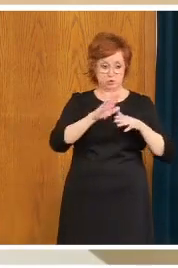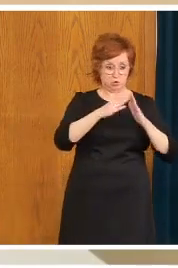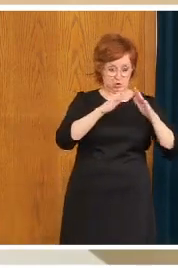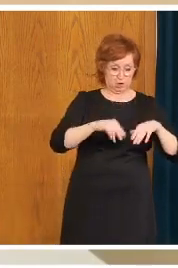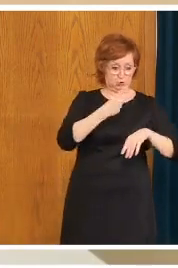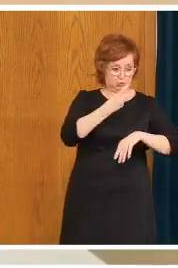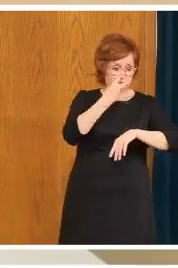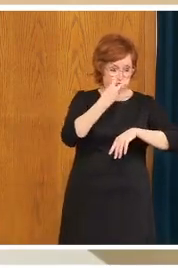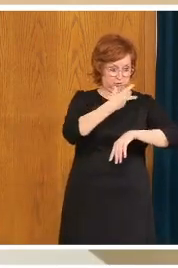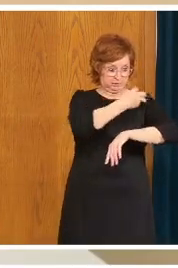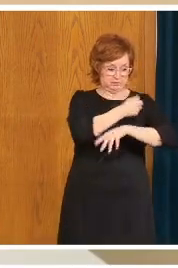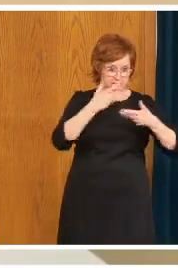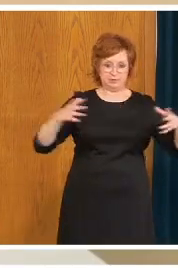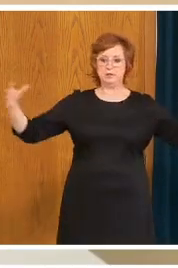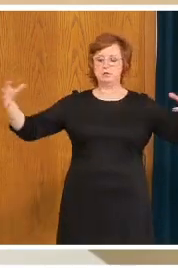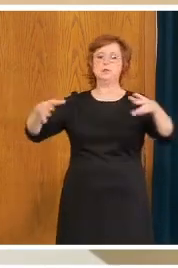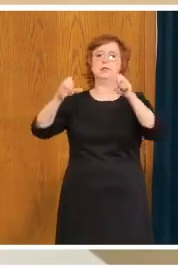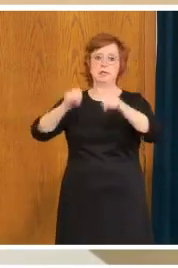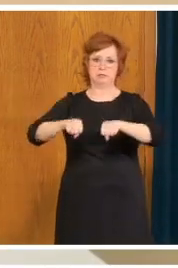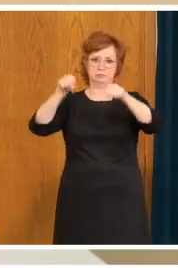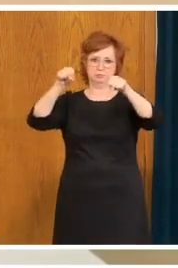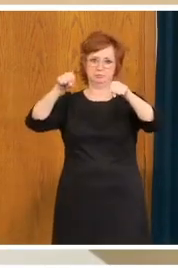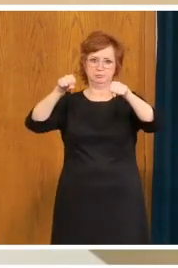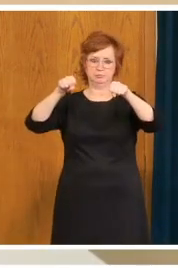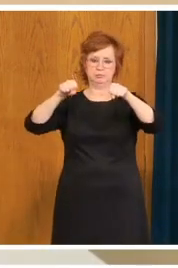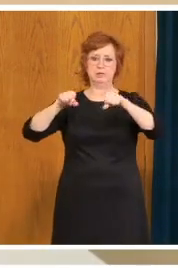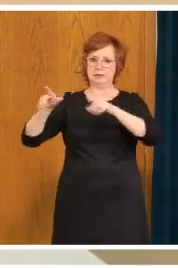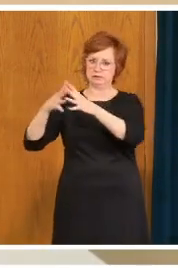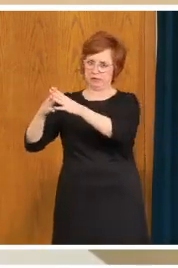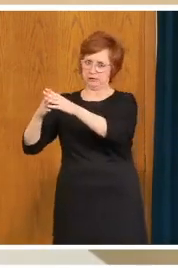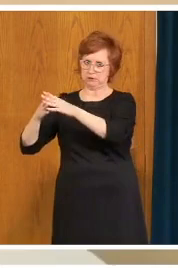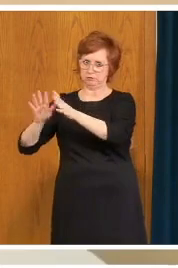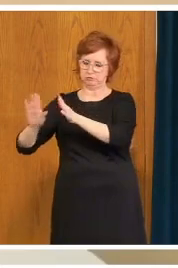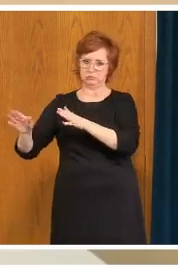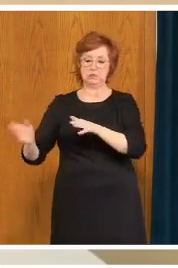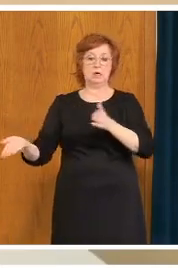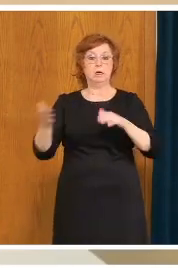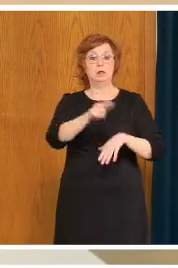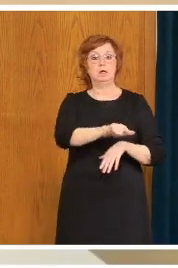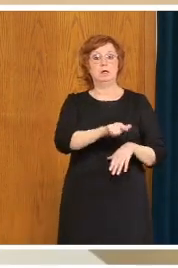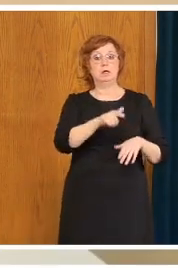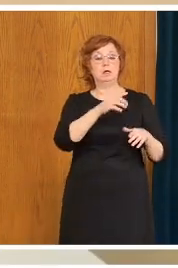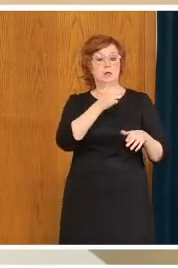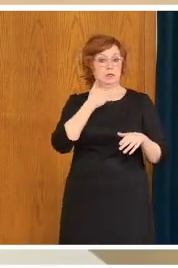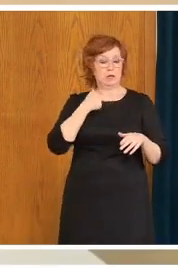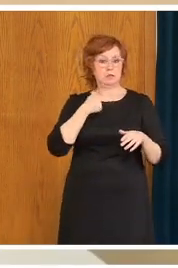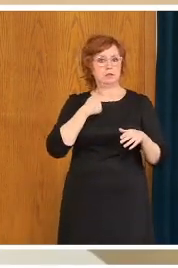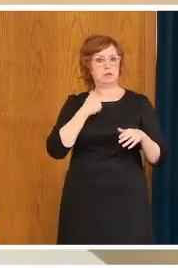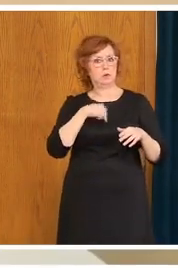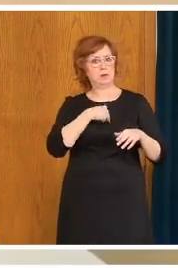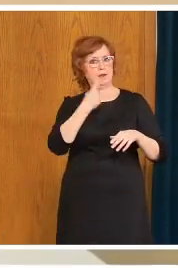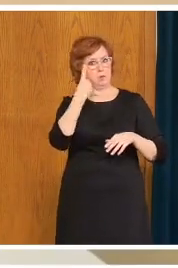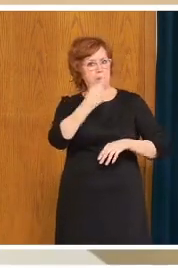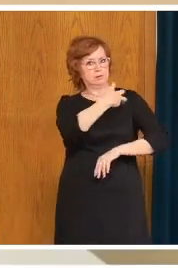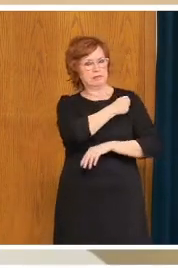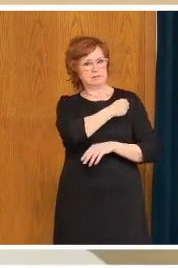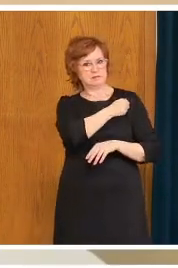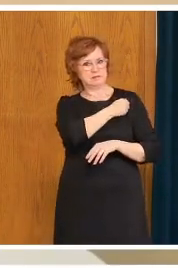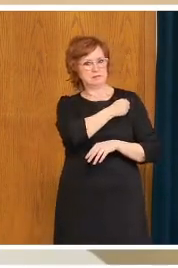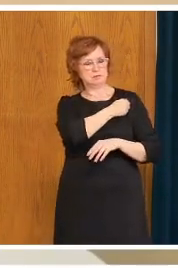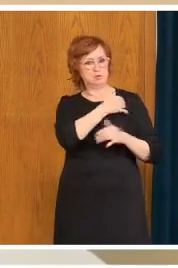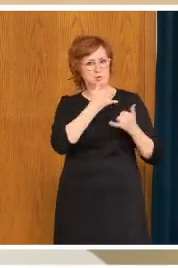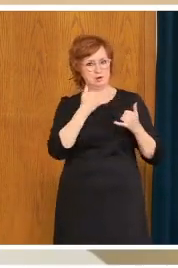our supply is such that we are currently completing the first dose, but as we start the second dose, I think our